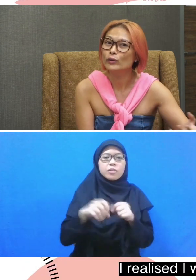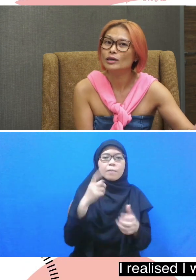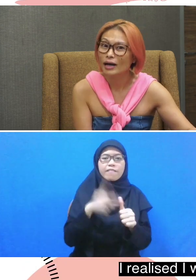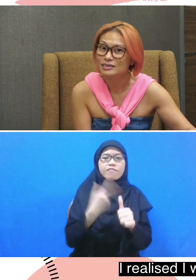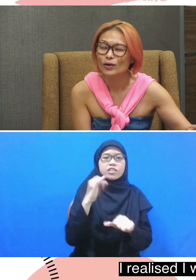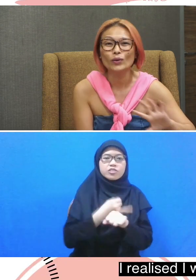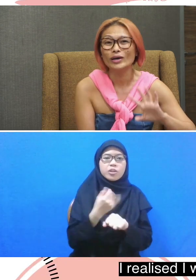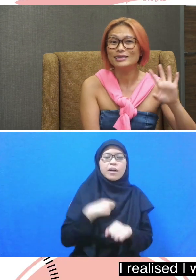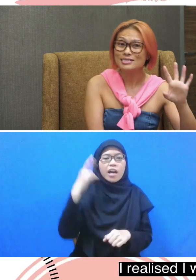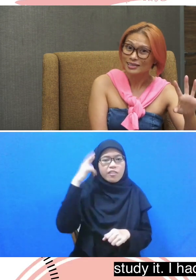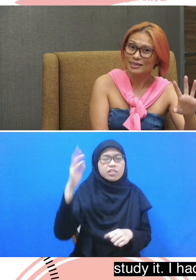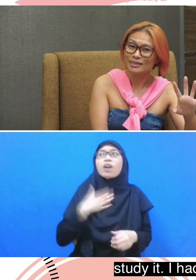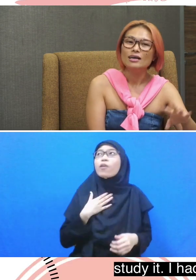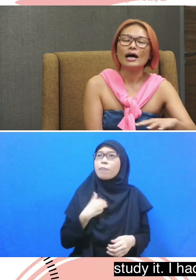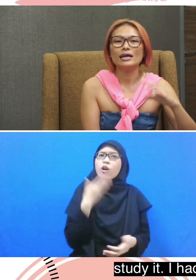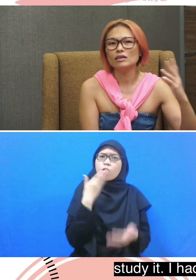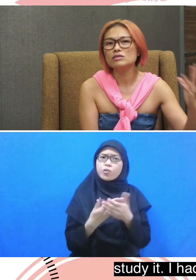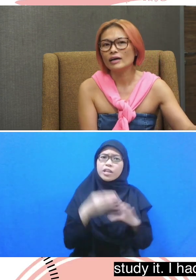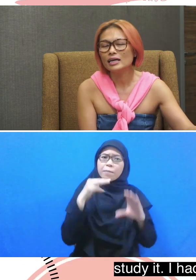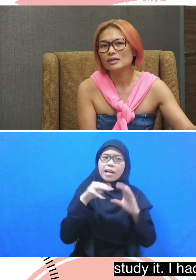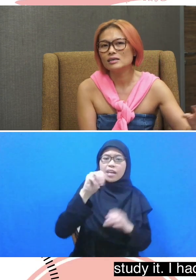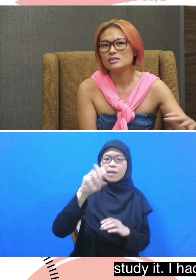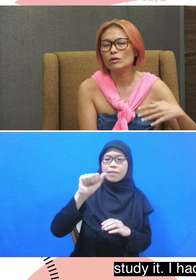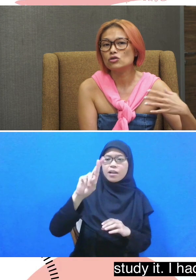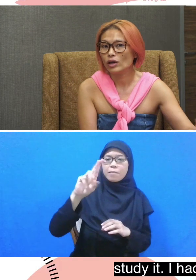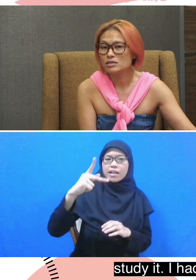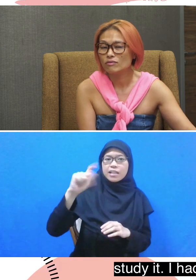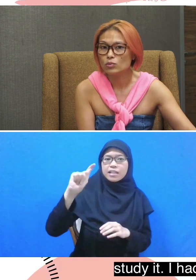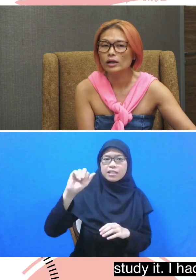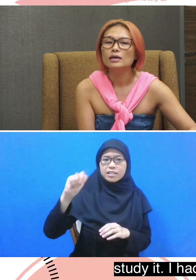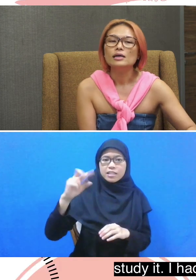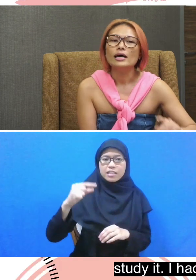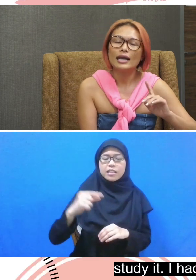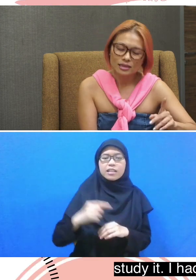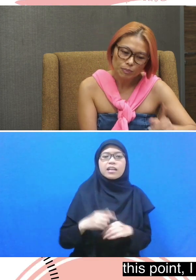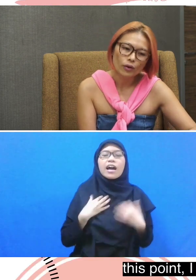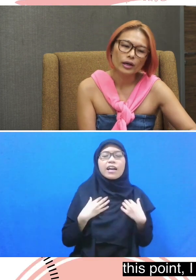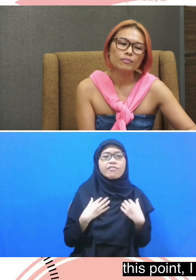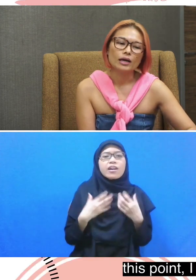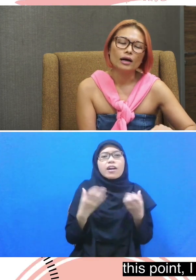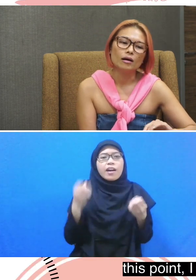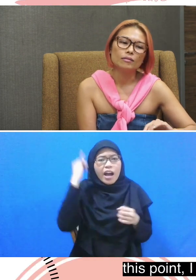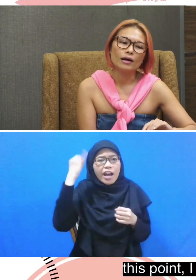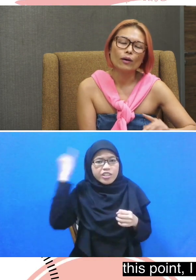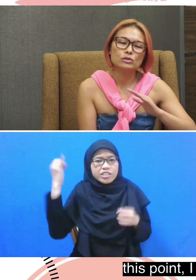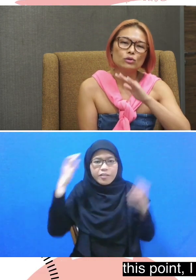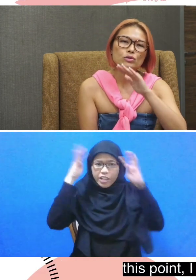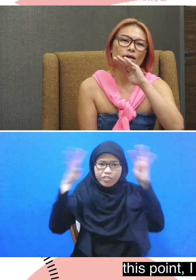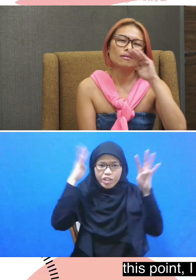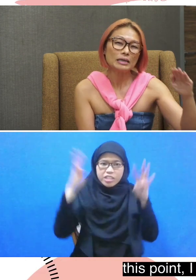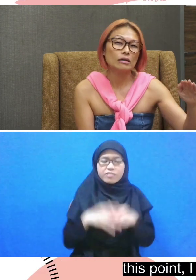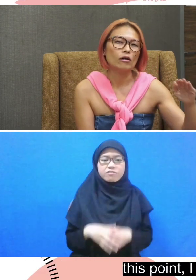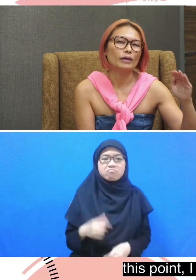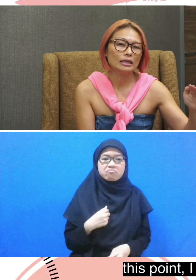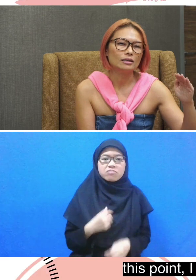very good in marketing, although I didn't study it. I had lots of ideas, I was creative as well. And at this point, I was also at